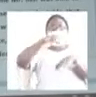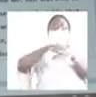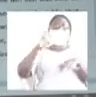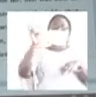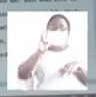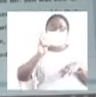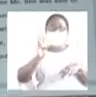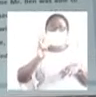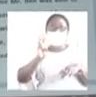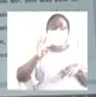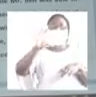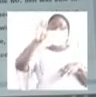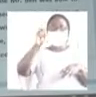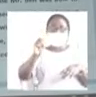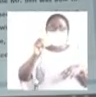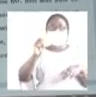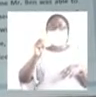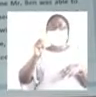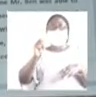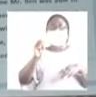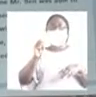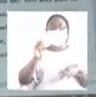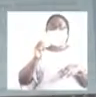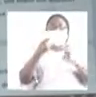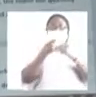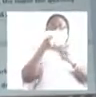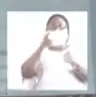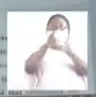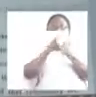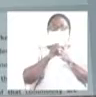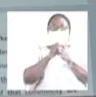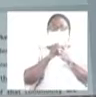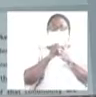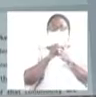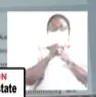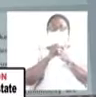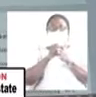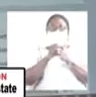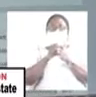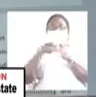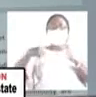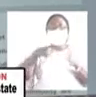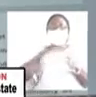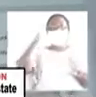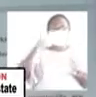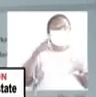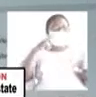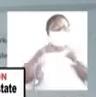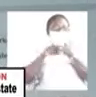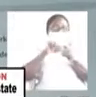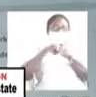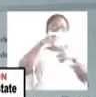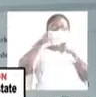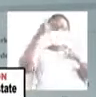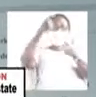3,600 naira, Mr. Ben was able to purchase just 10 dozens. But when the price per dozen dropped to 600